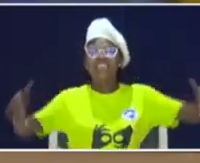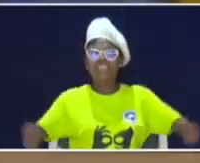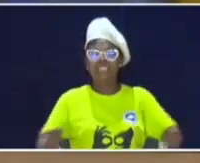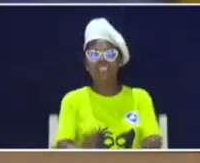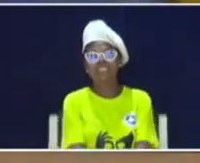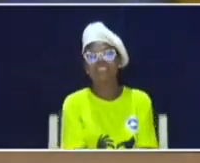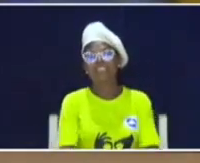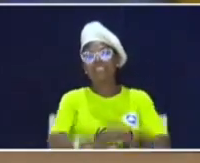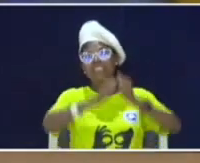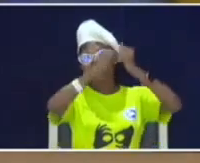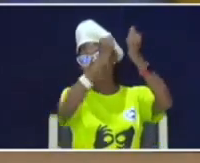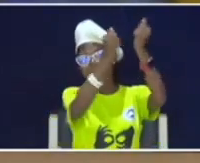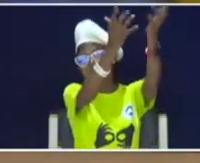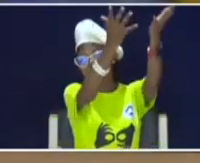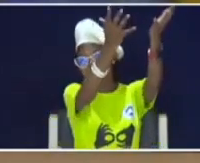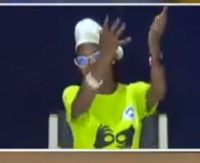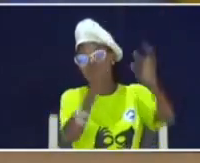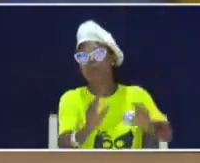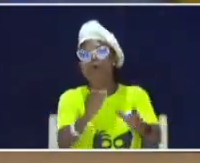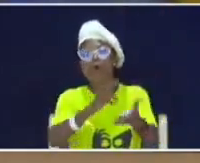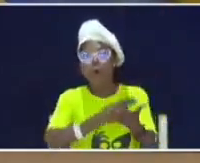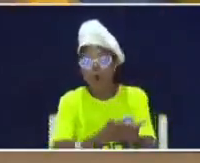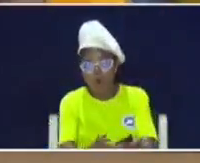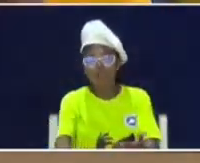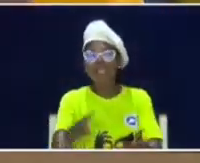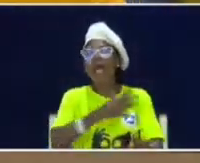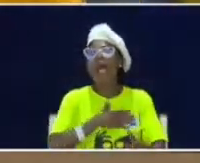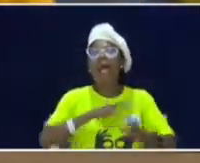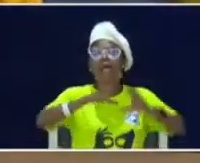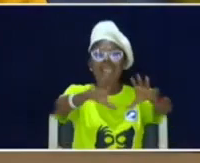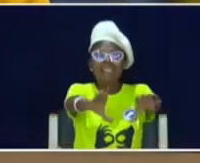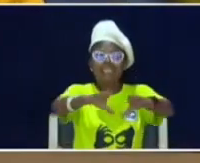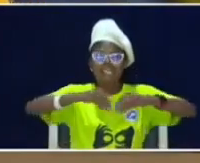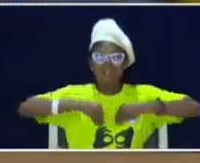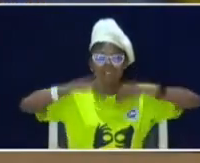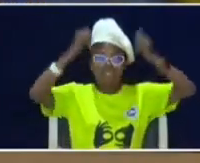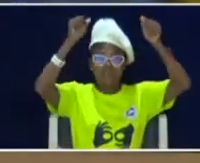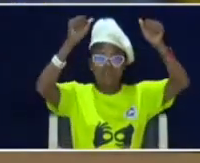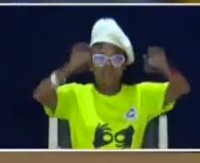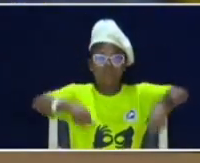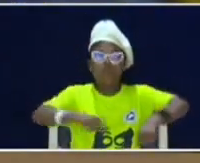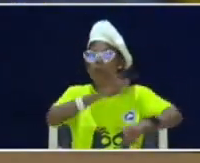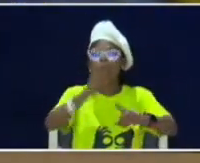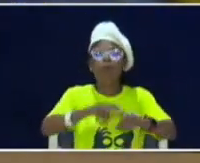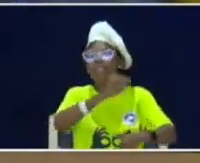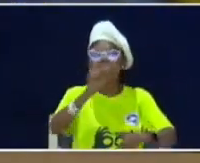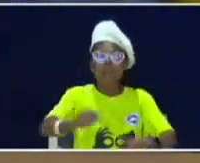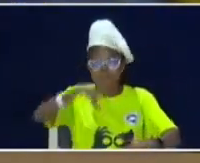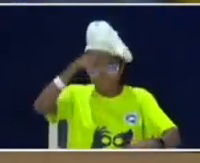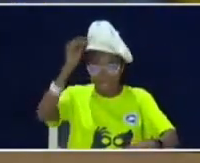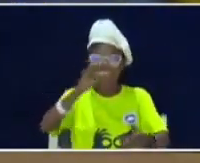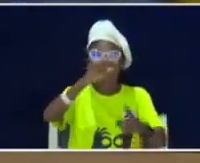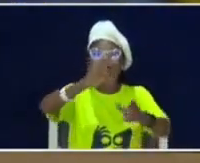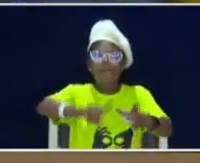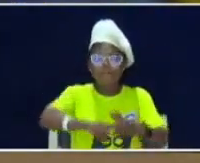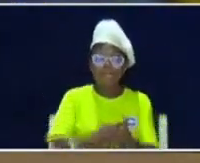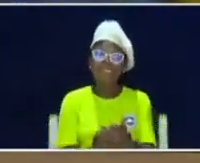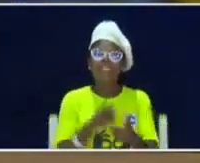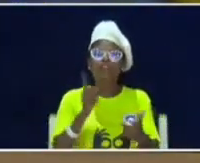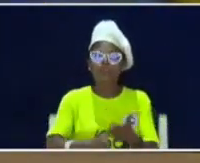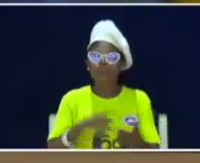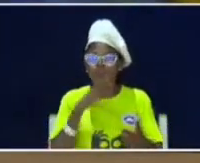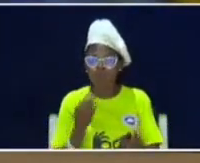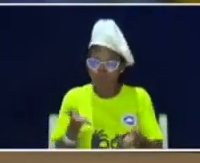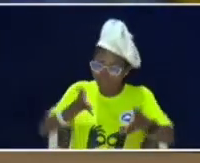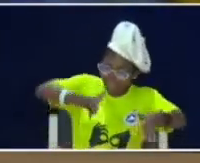and acceptable." When a man begins to live a consecrated life, when a man begins to die to